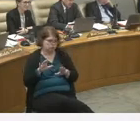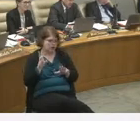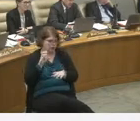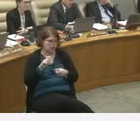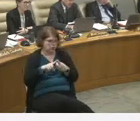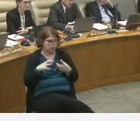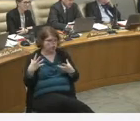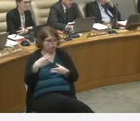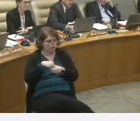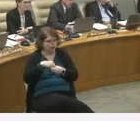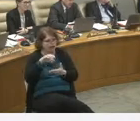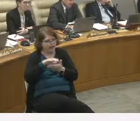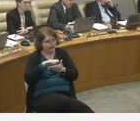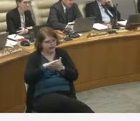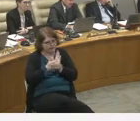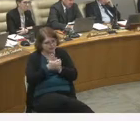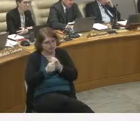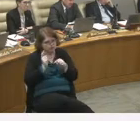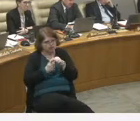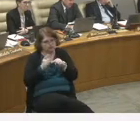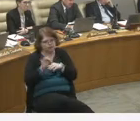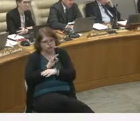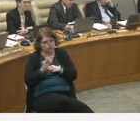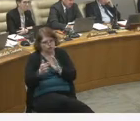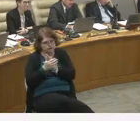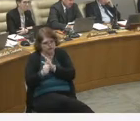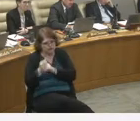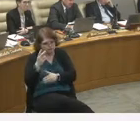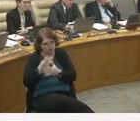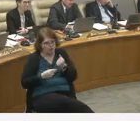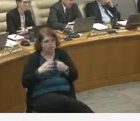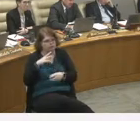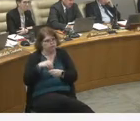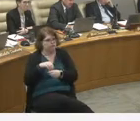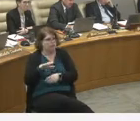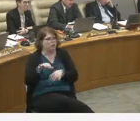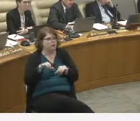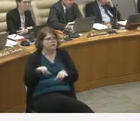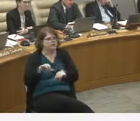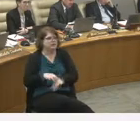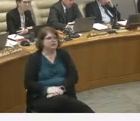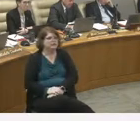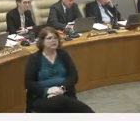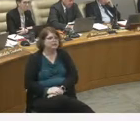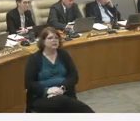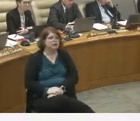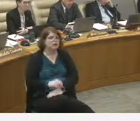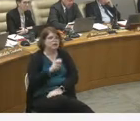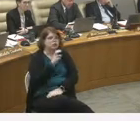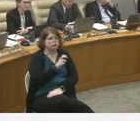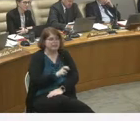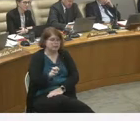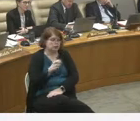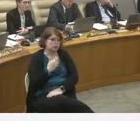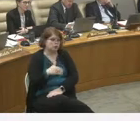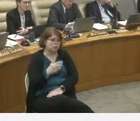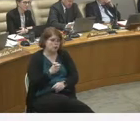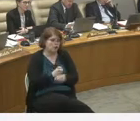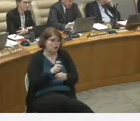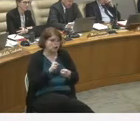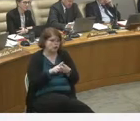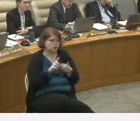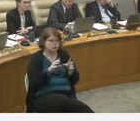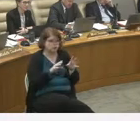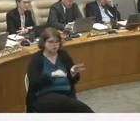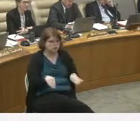incorporate academic skills and functional skills into the routine transition uh it's hard hard to